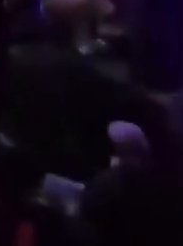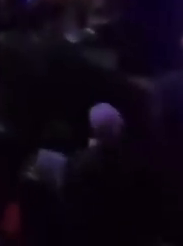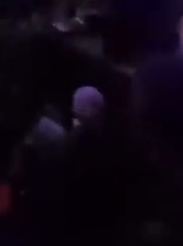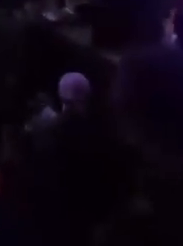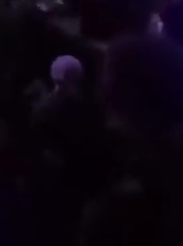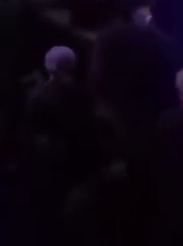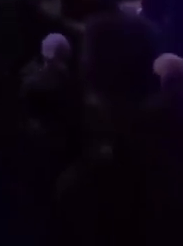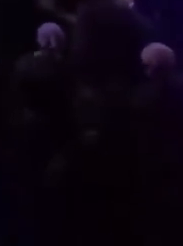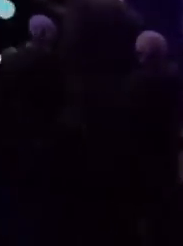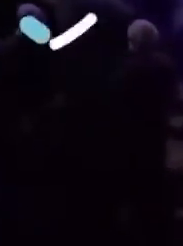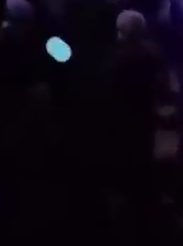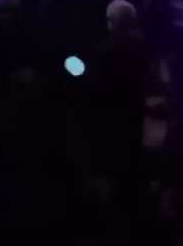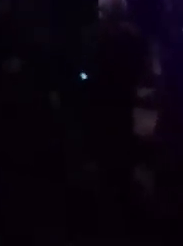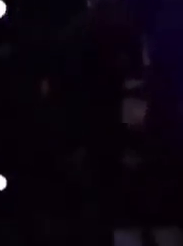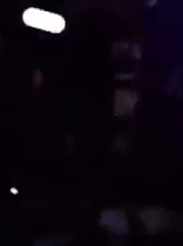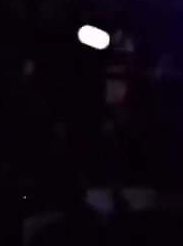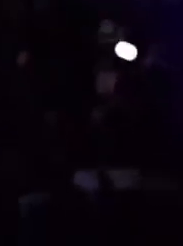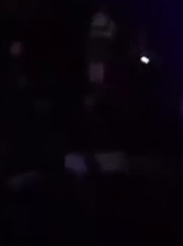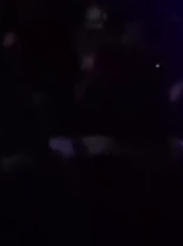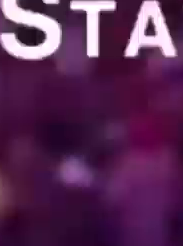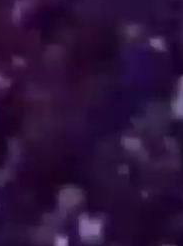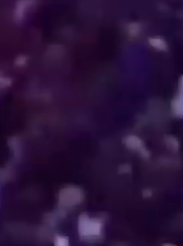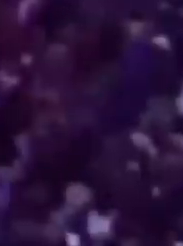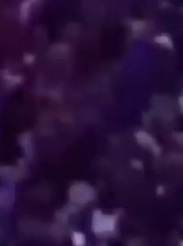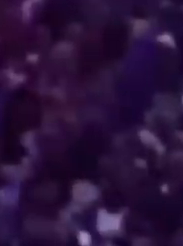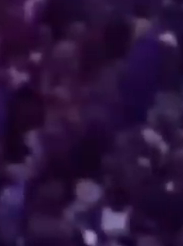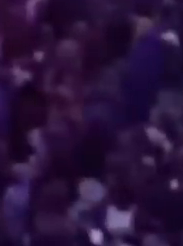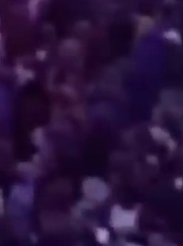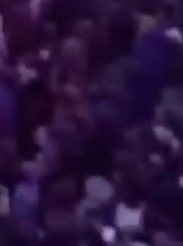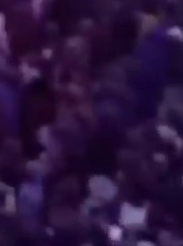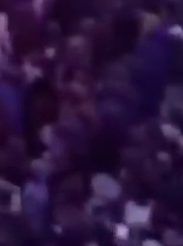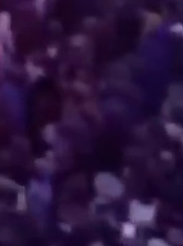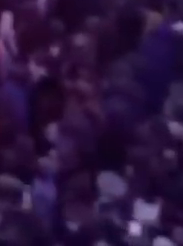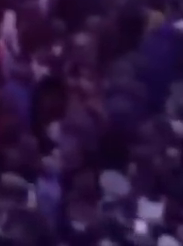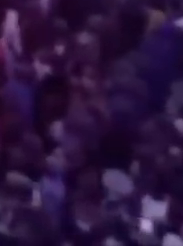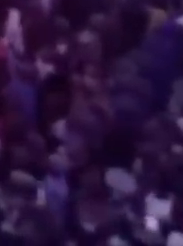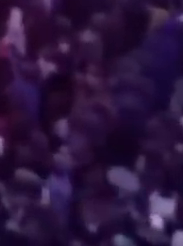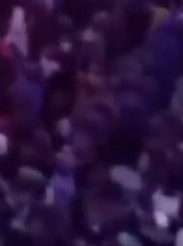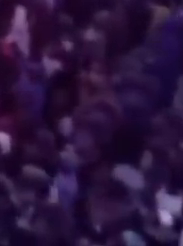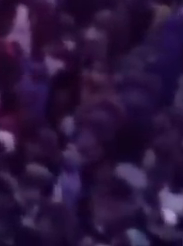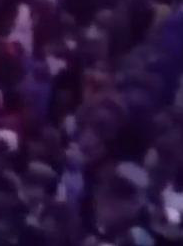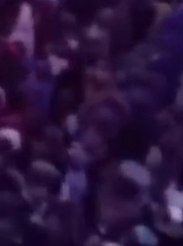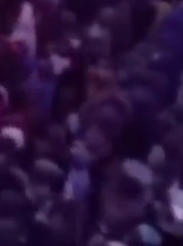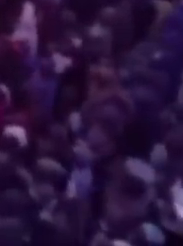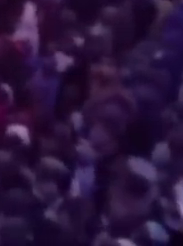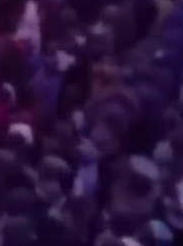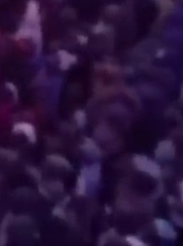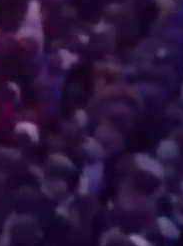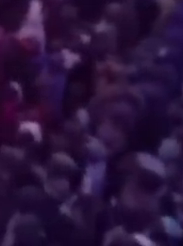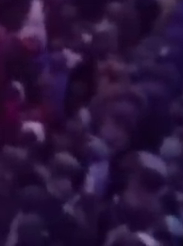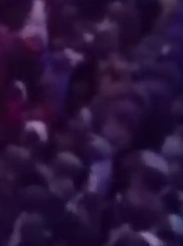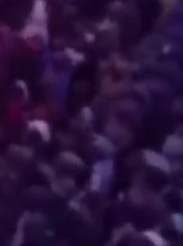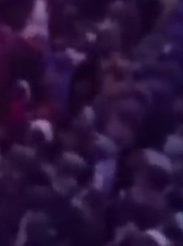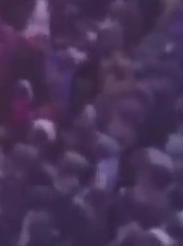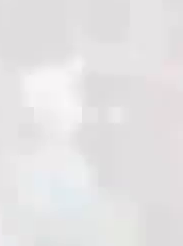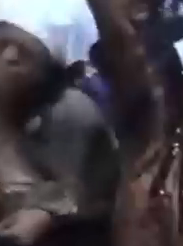October Lufu, a person to 2 hours marathon prayer, oh, why you should be up a national camp, a people stop, Lufu, a pay, and Lufu,